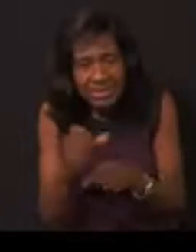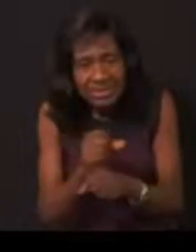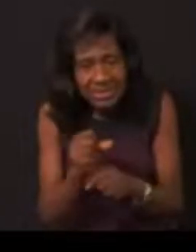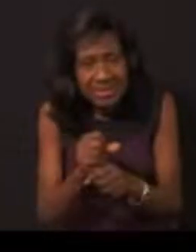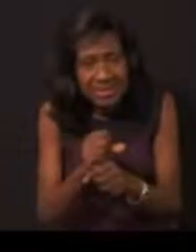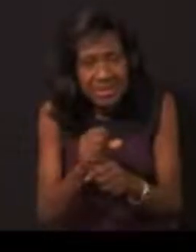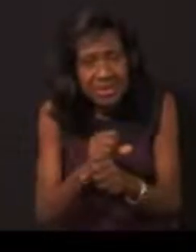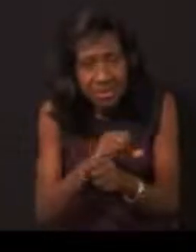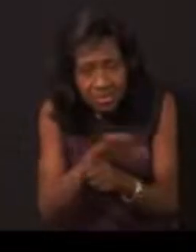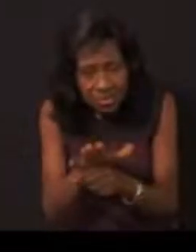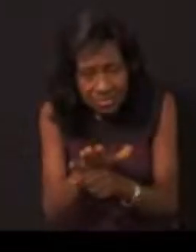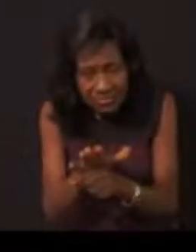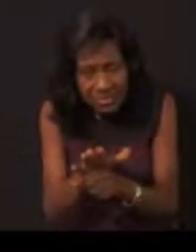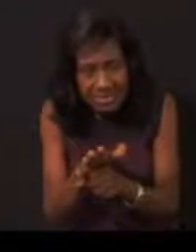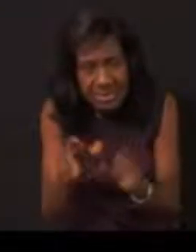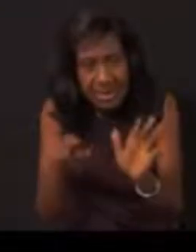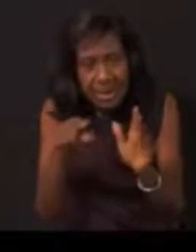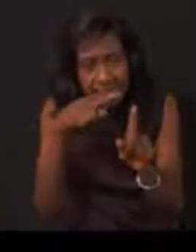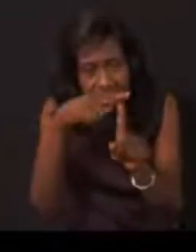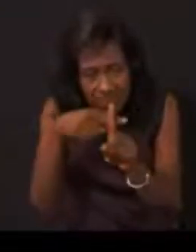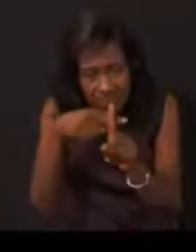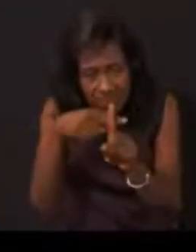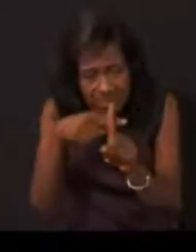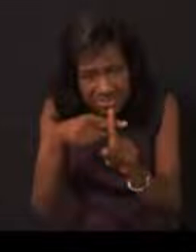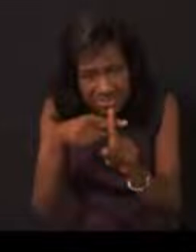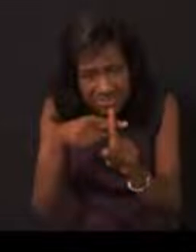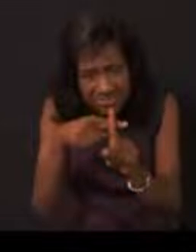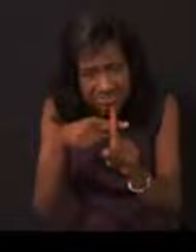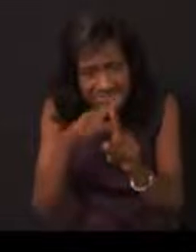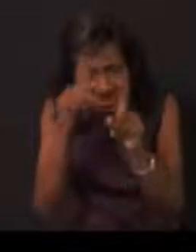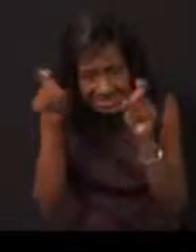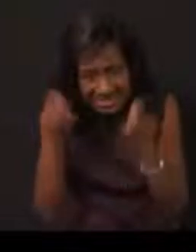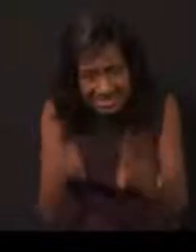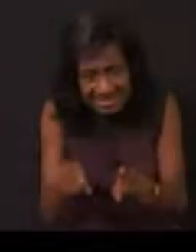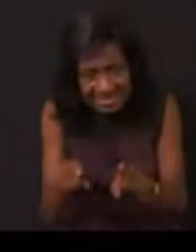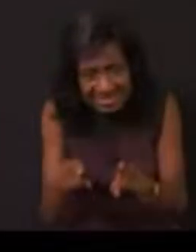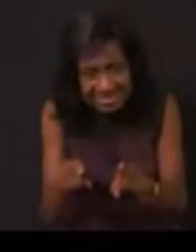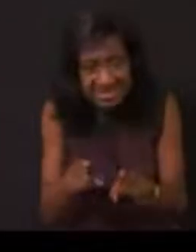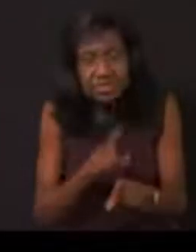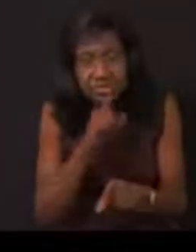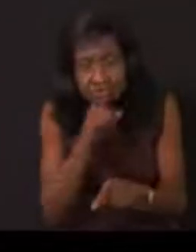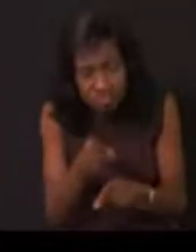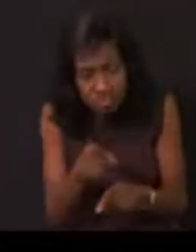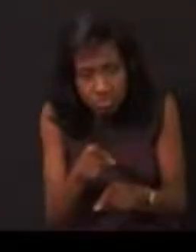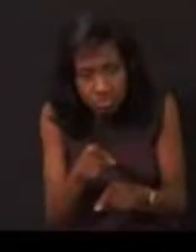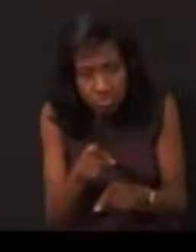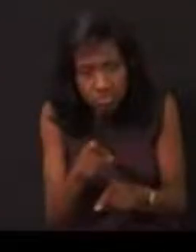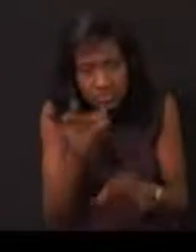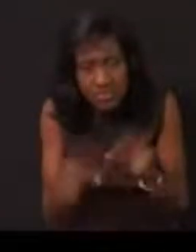So people who get a positive lateral flow test result should trust them and stay at home.